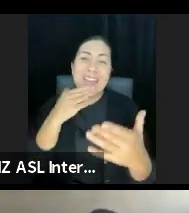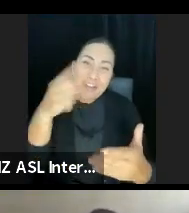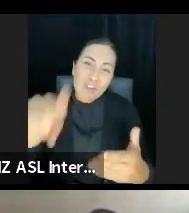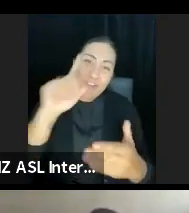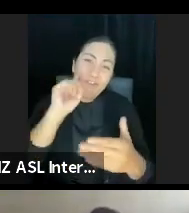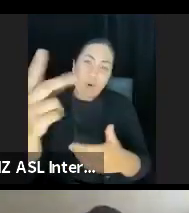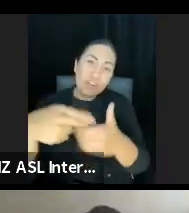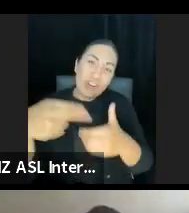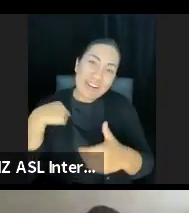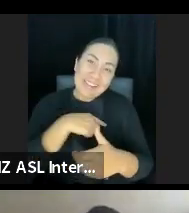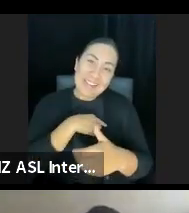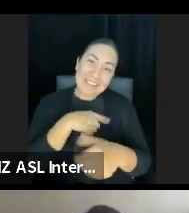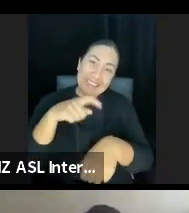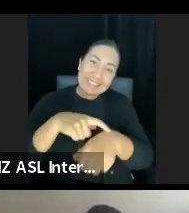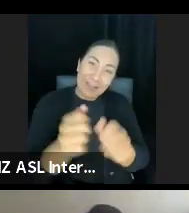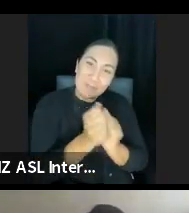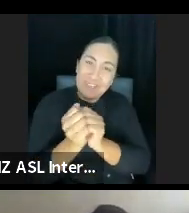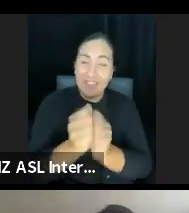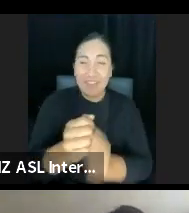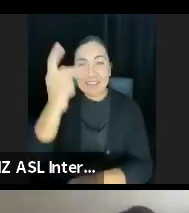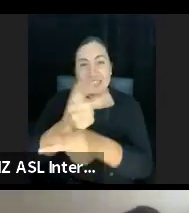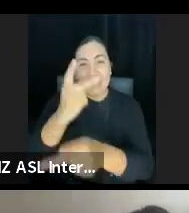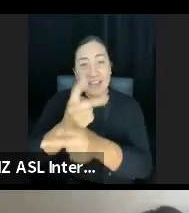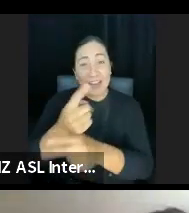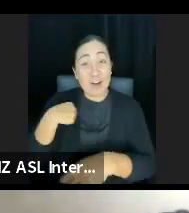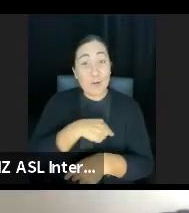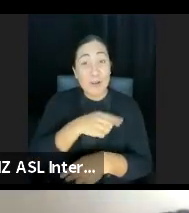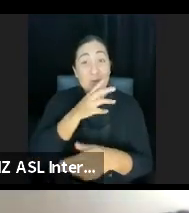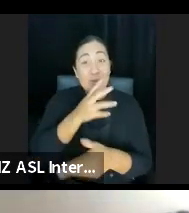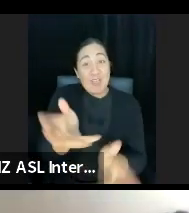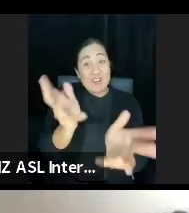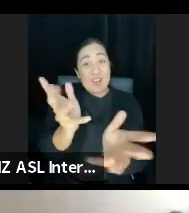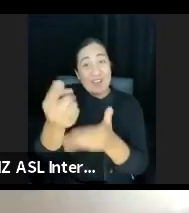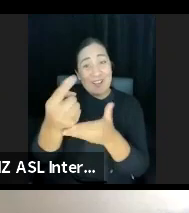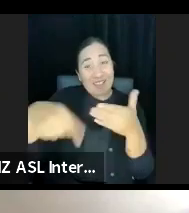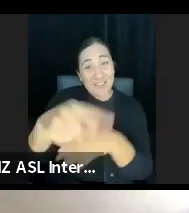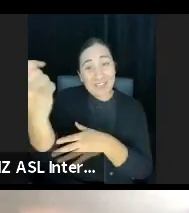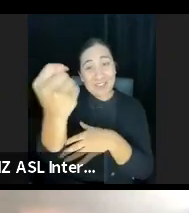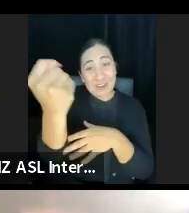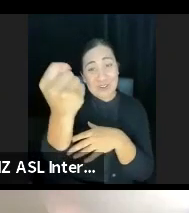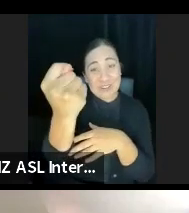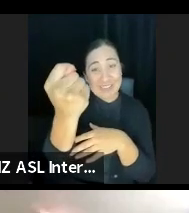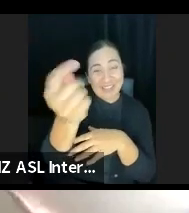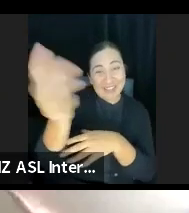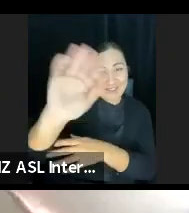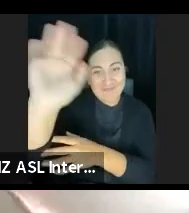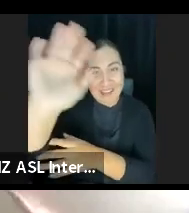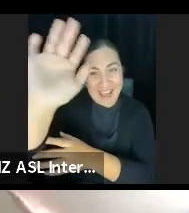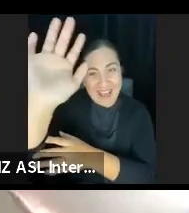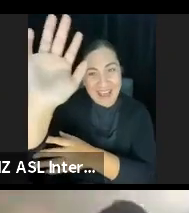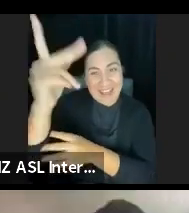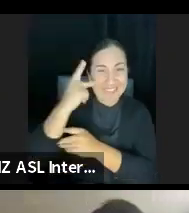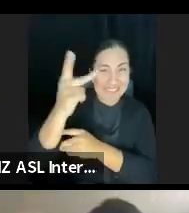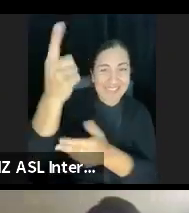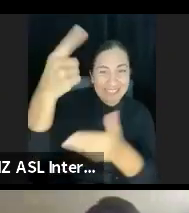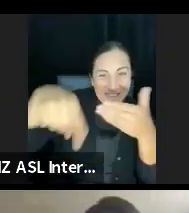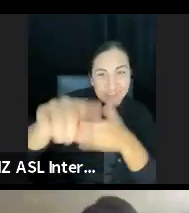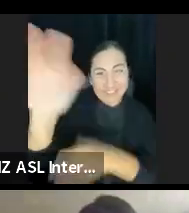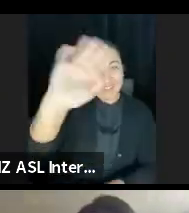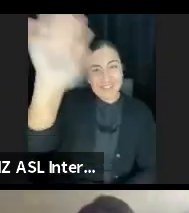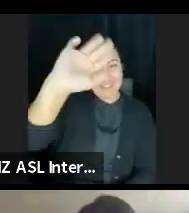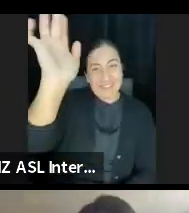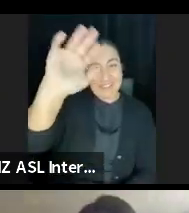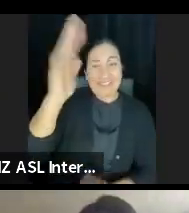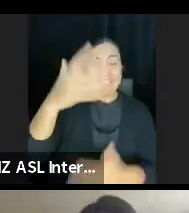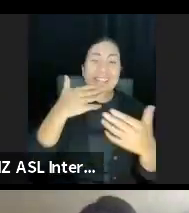together today. Take care, and we will talk next Tuesday. Bye, everyone. Thank you. Bye. Thank you, everyone. Thank you